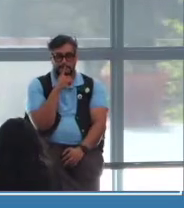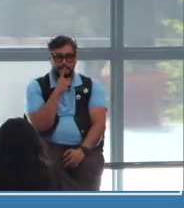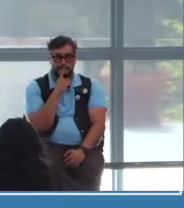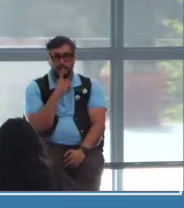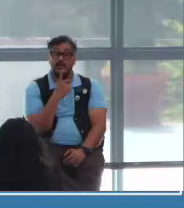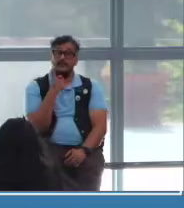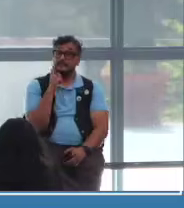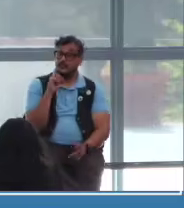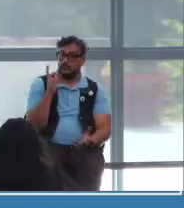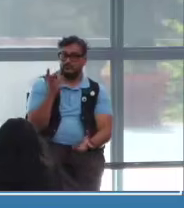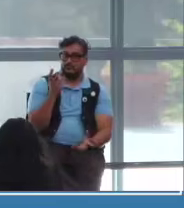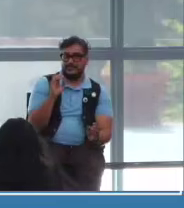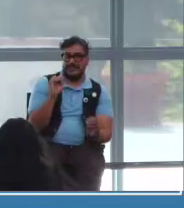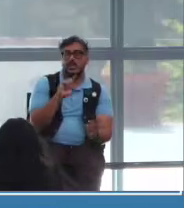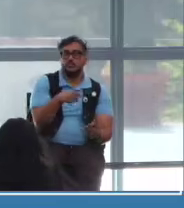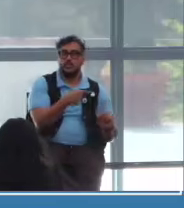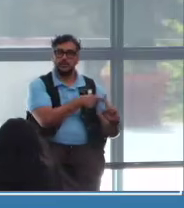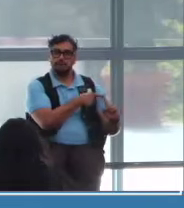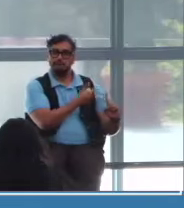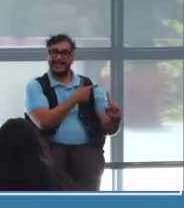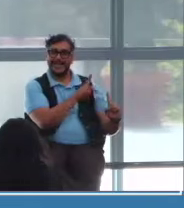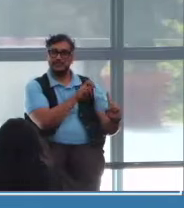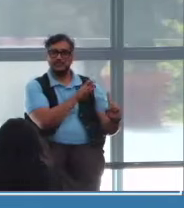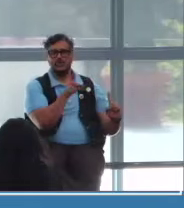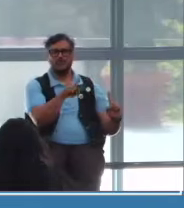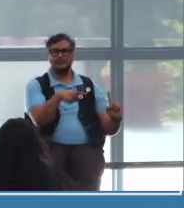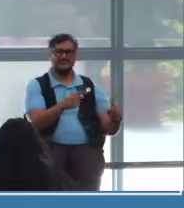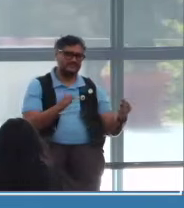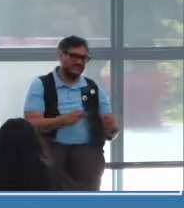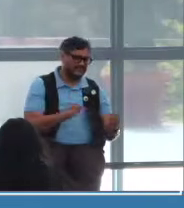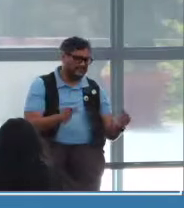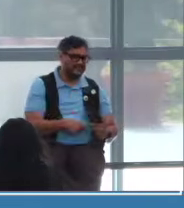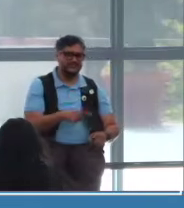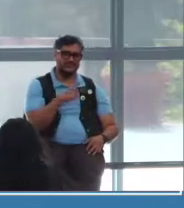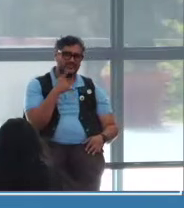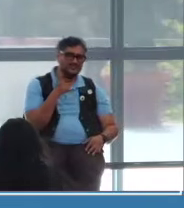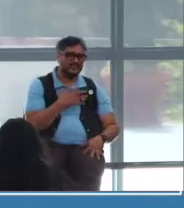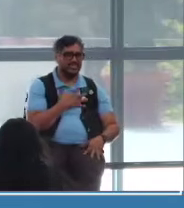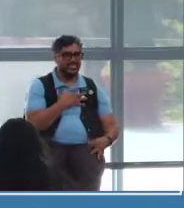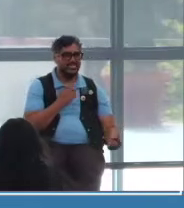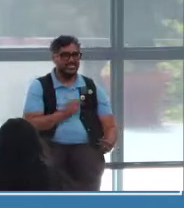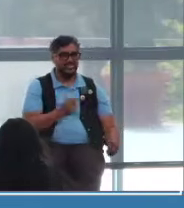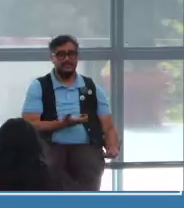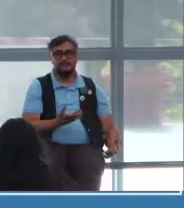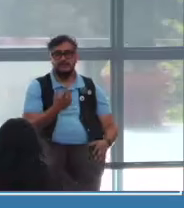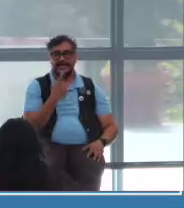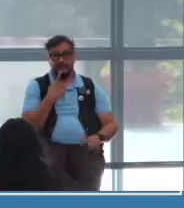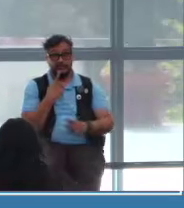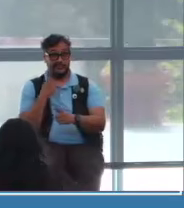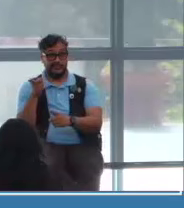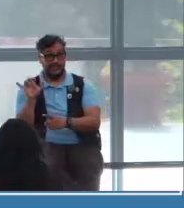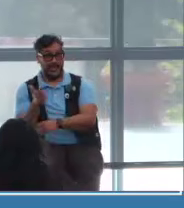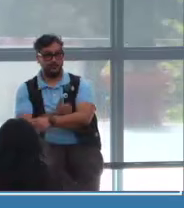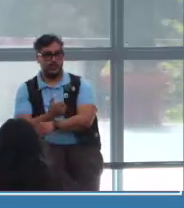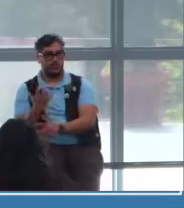for just glandular Sjogren's, where you're tired and achy and dry, I think it's probably too strong.